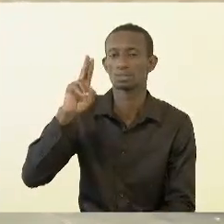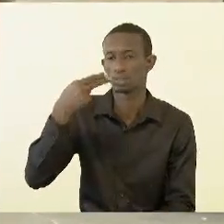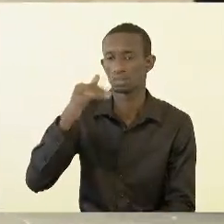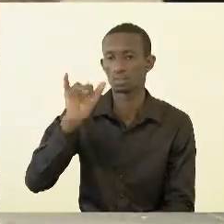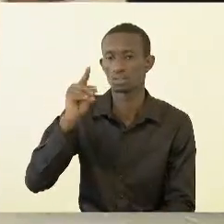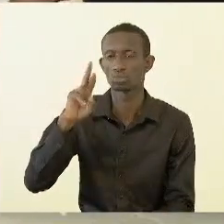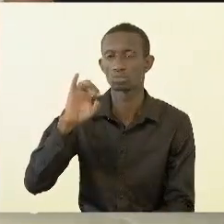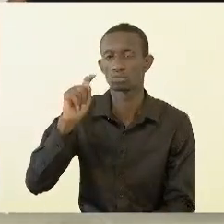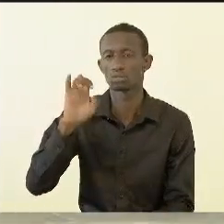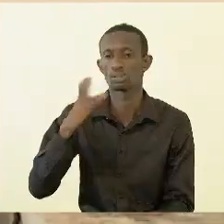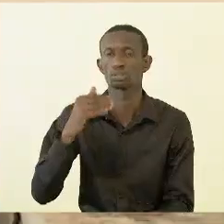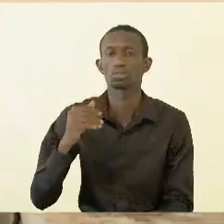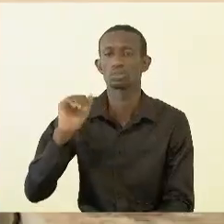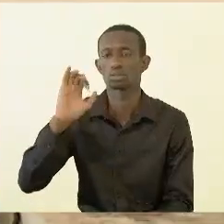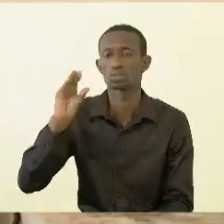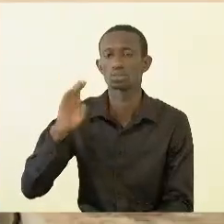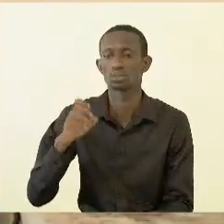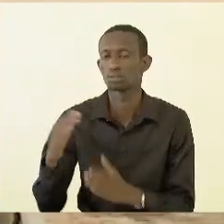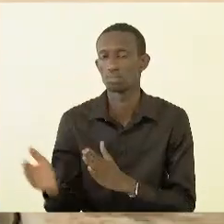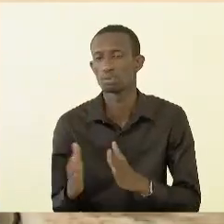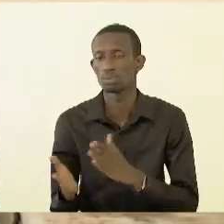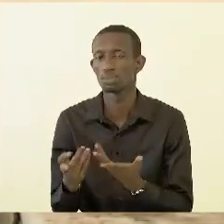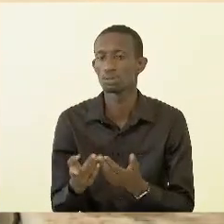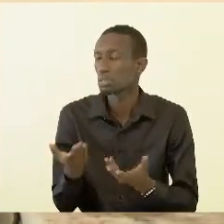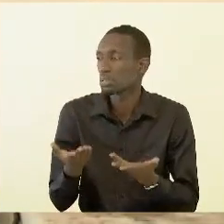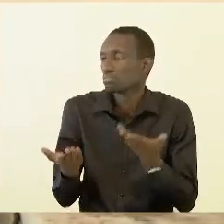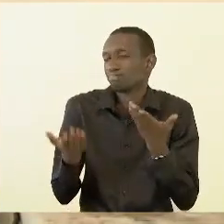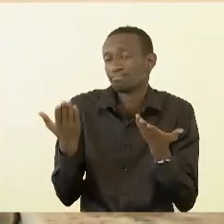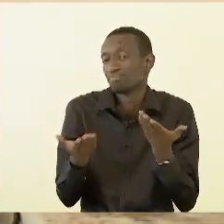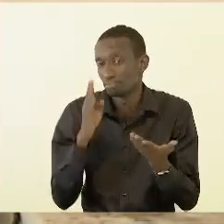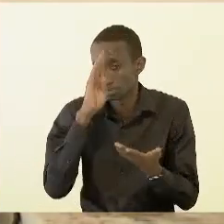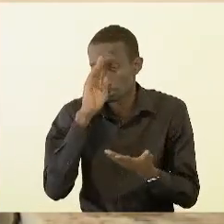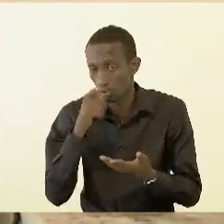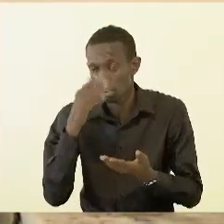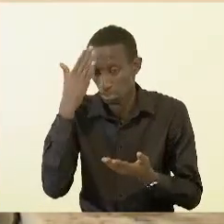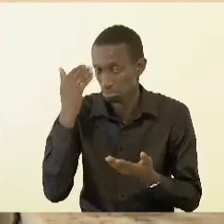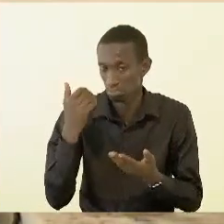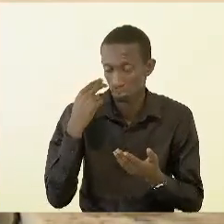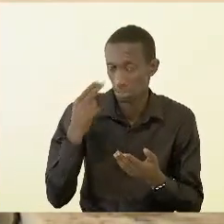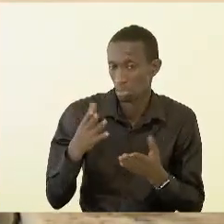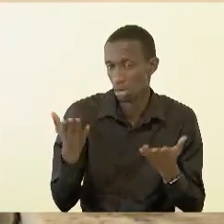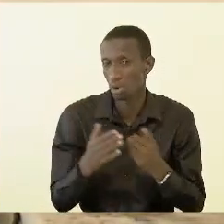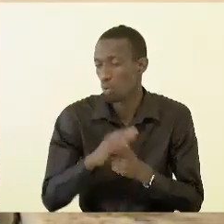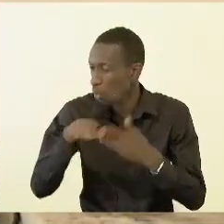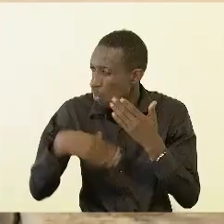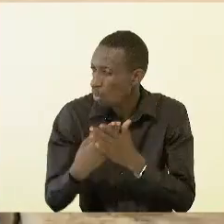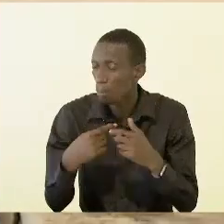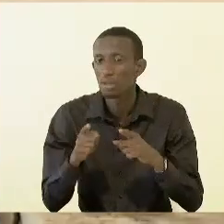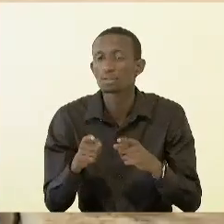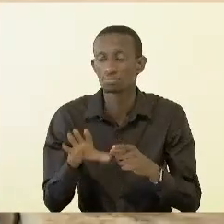nitric acid is prepared. Maybe we may not be able to look at all the other acids, but we'll be able to look at